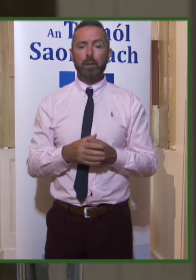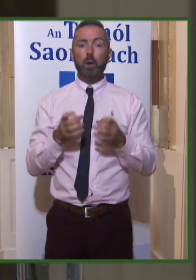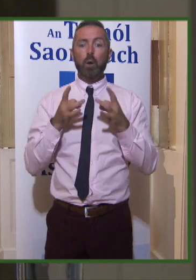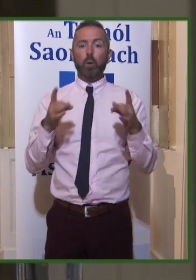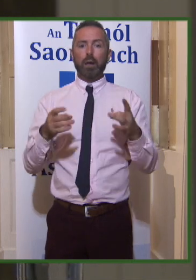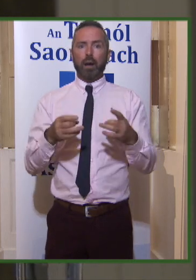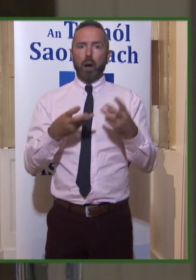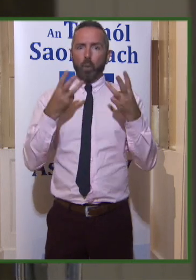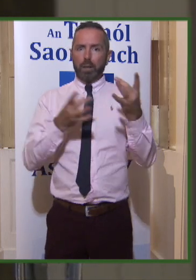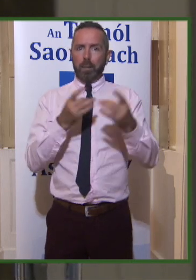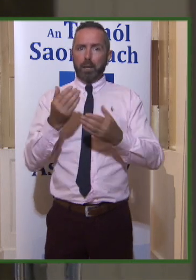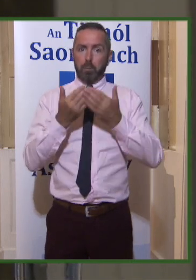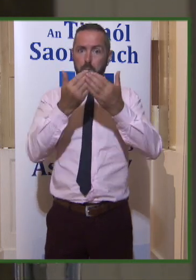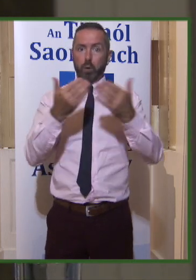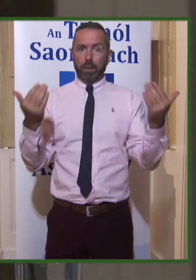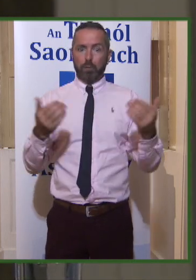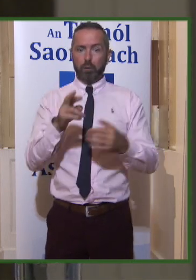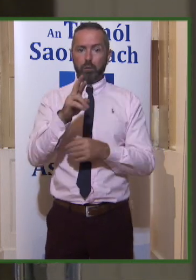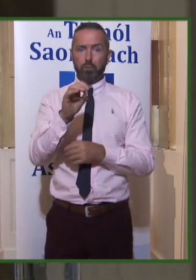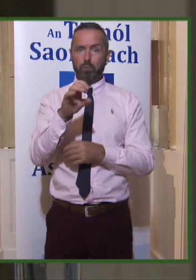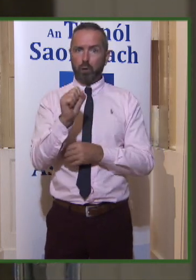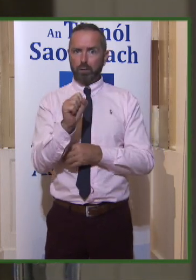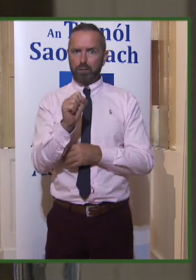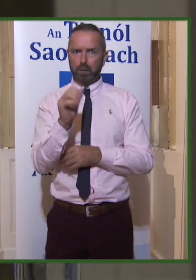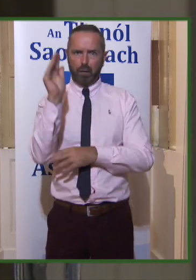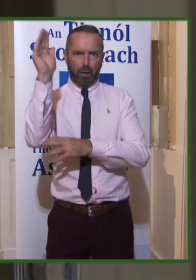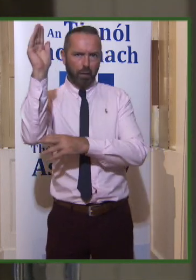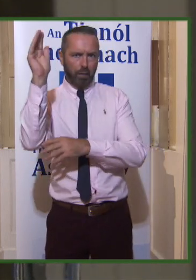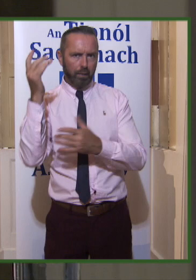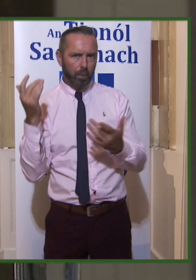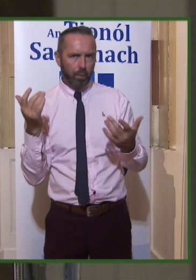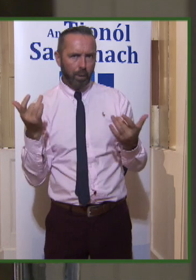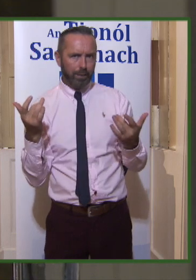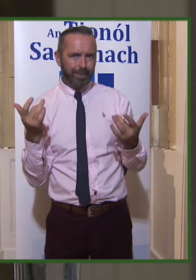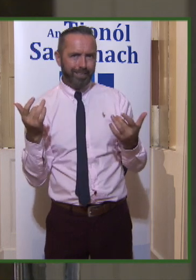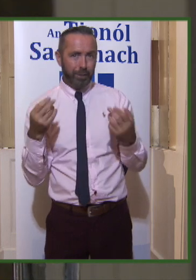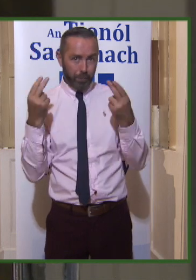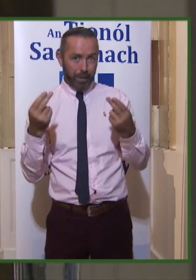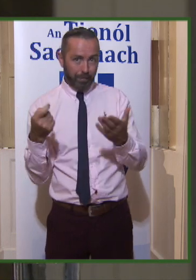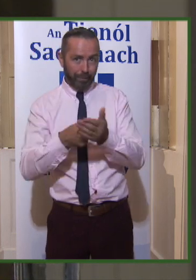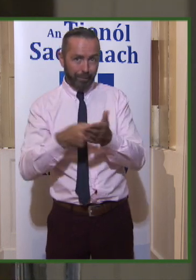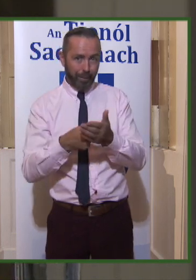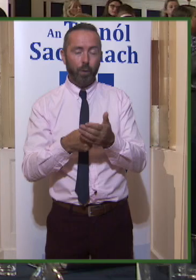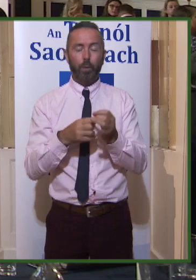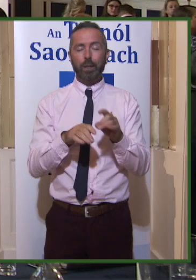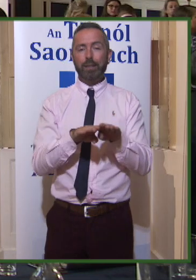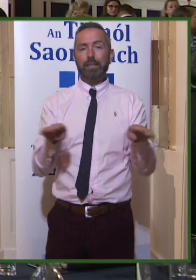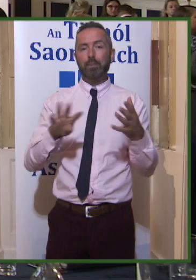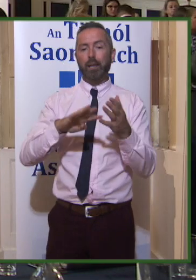make a proposal. Ross, if you really have to, do you want to come in? I want to give you the chance. So table 9 and Ross.